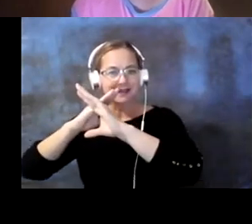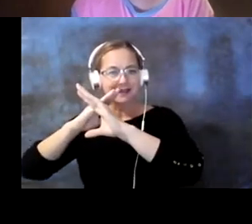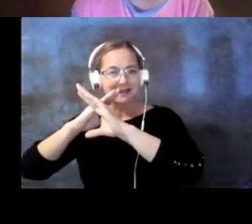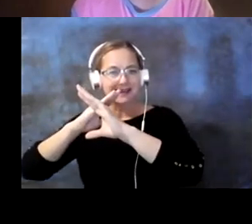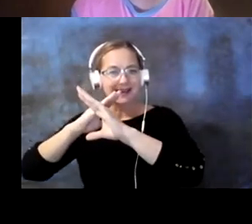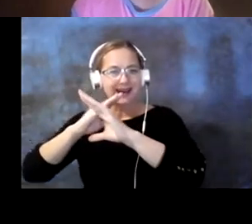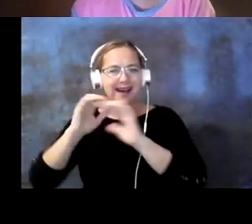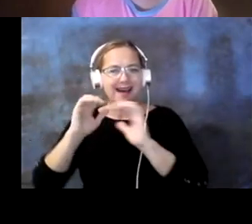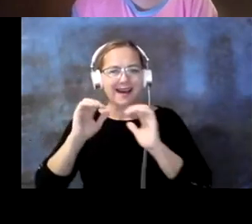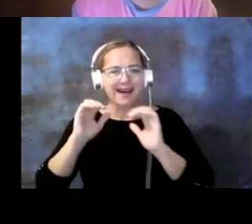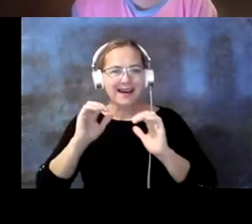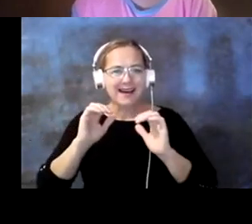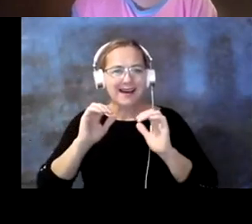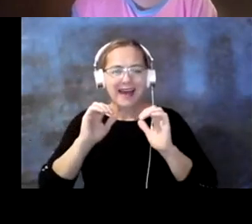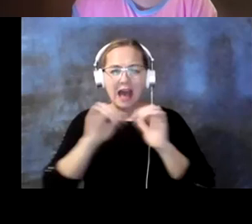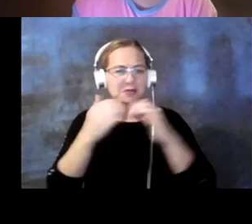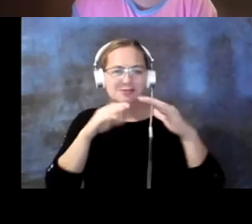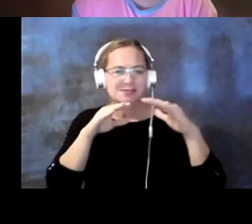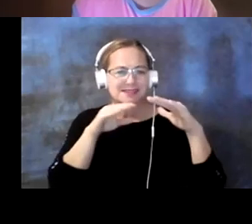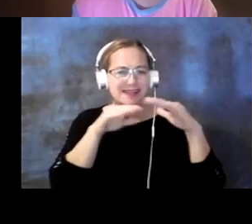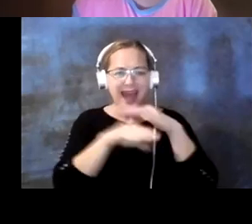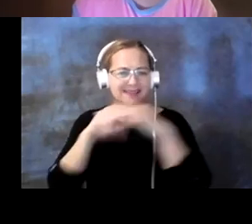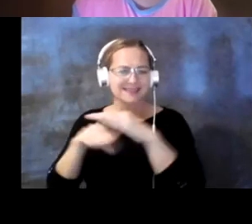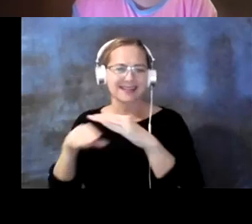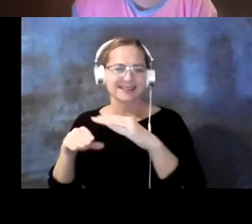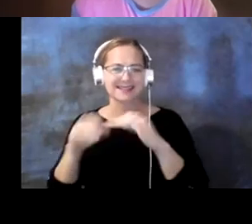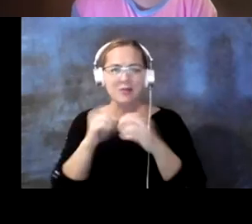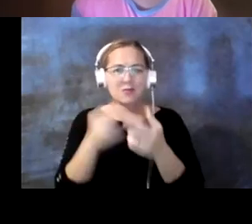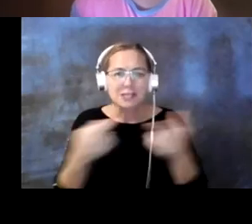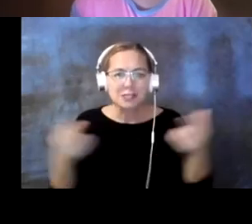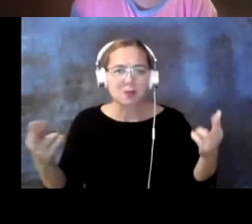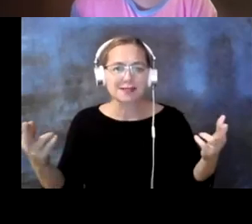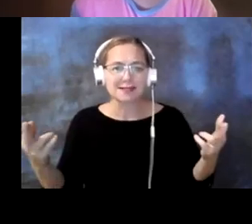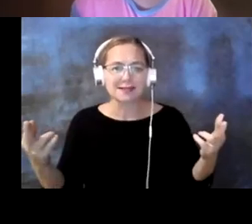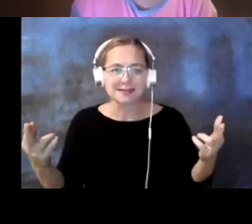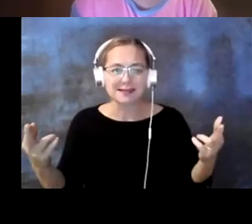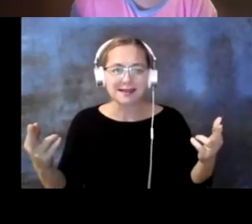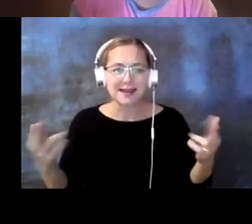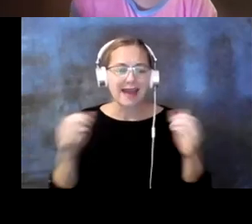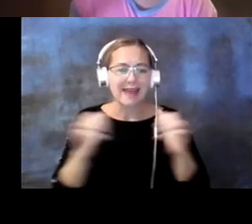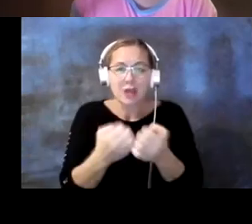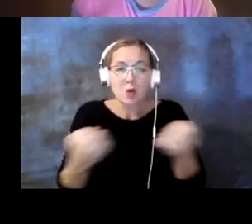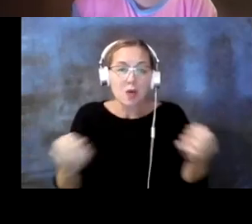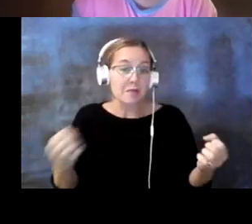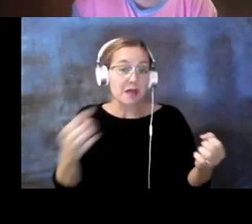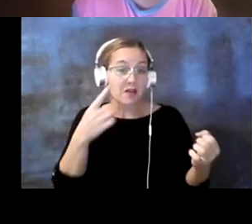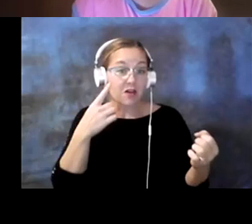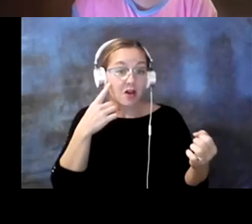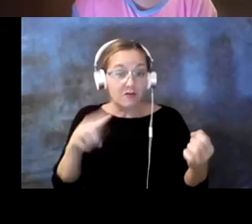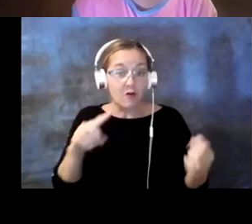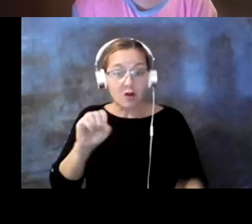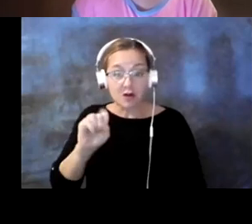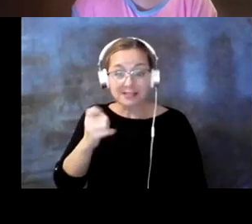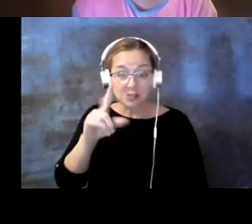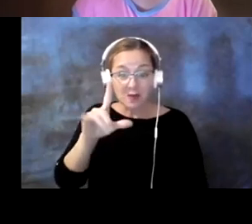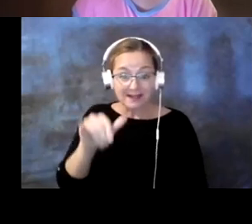like the different like resources and like equipment for sexuality, how